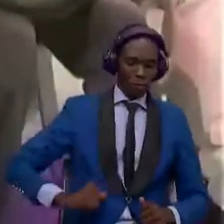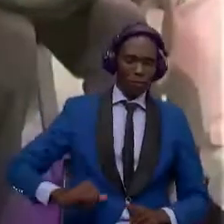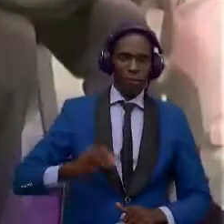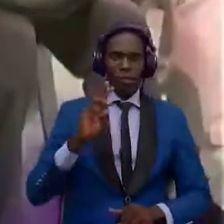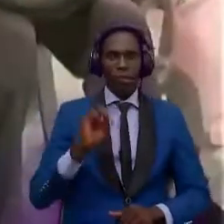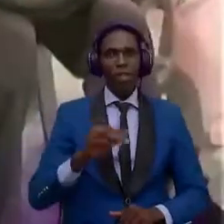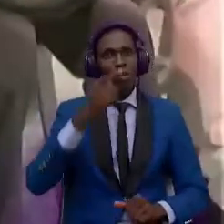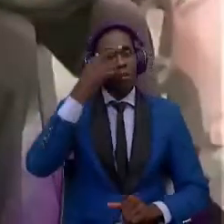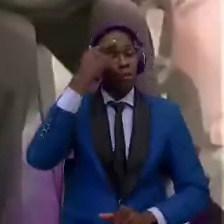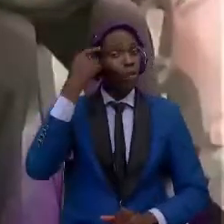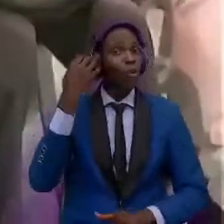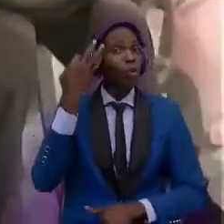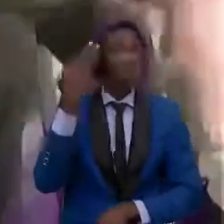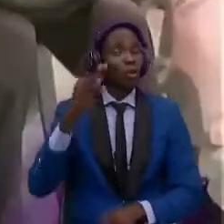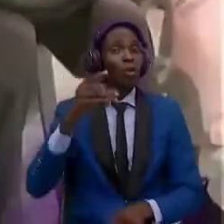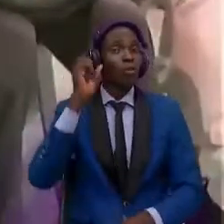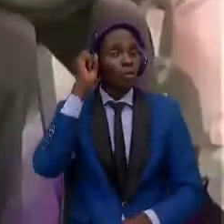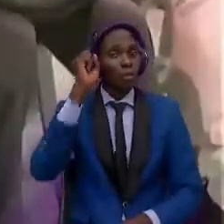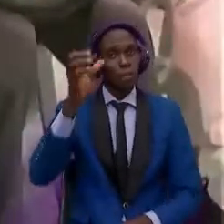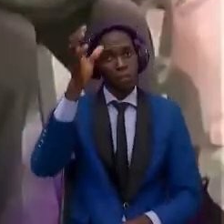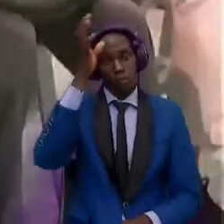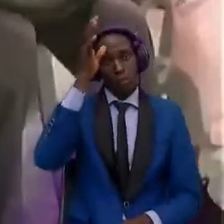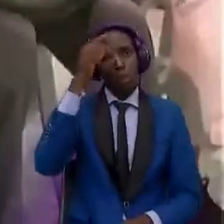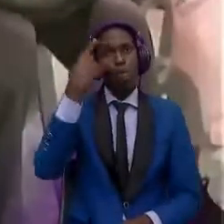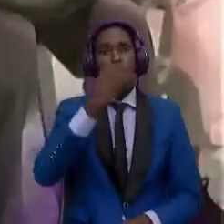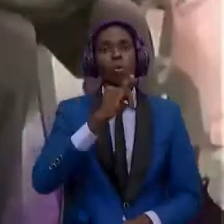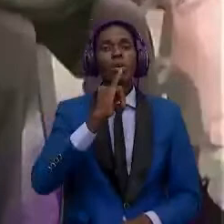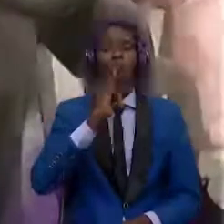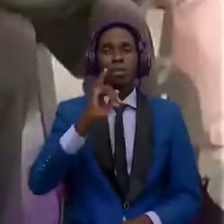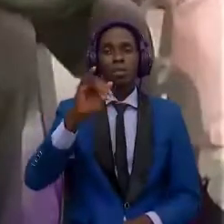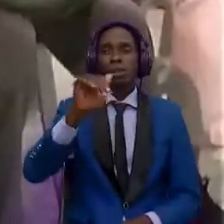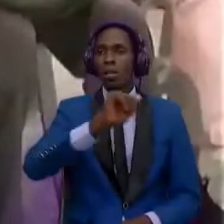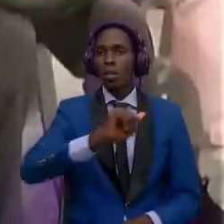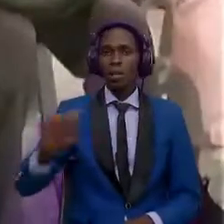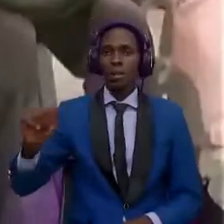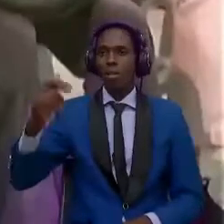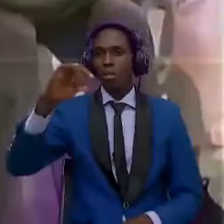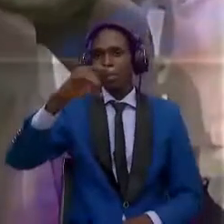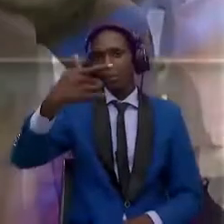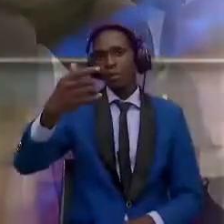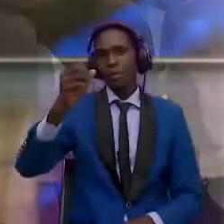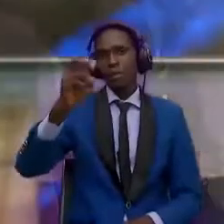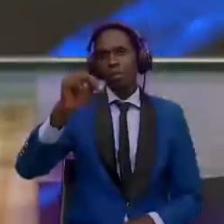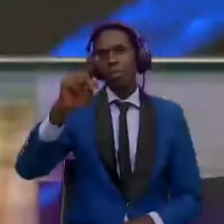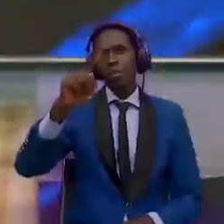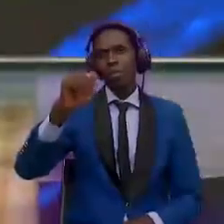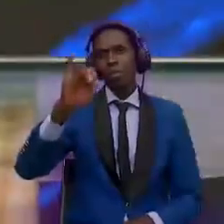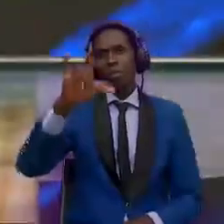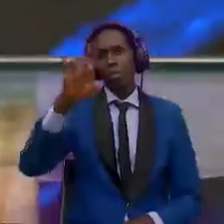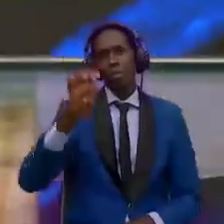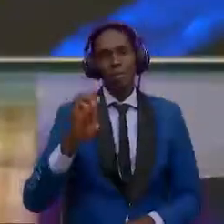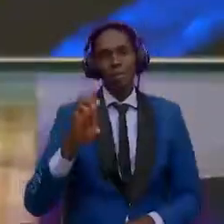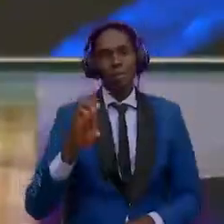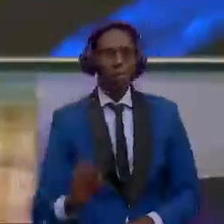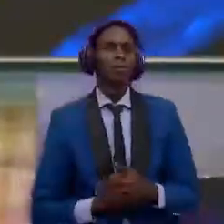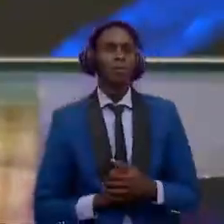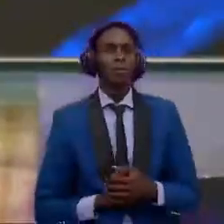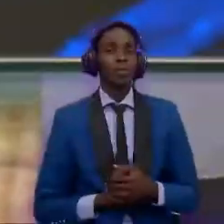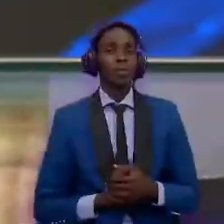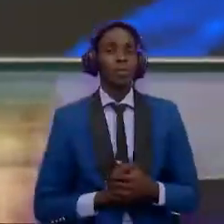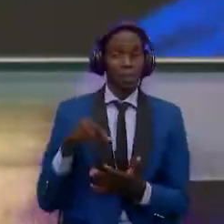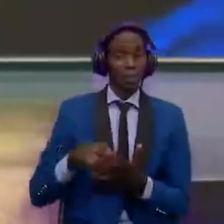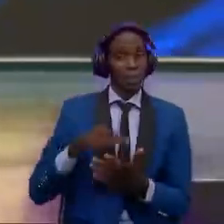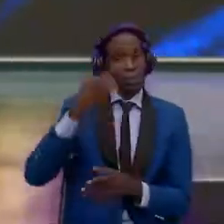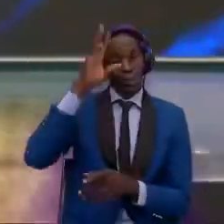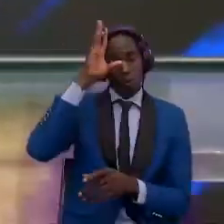Gentiles which were in those quarters, for they knew all that his father was a Greek. This